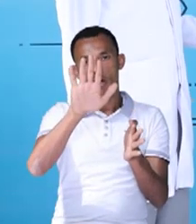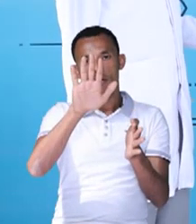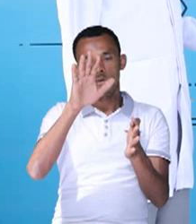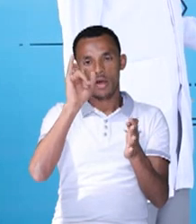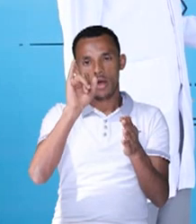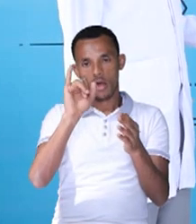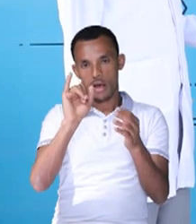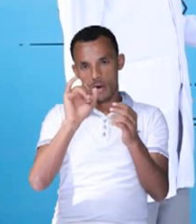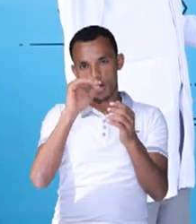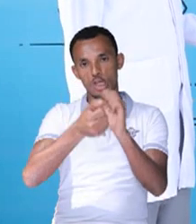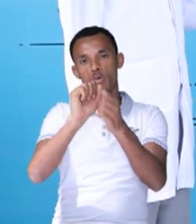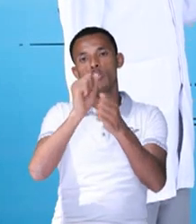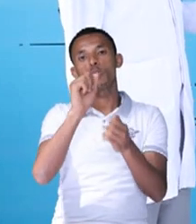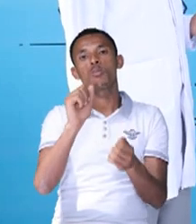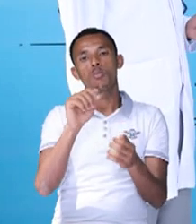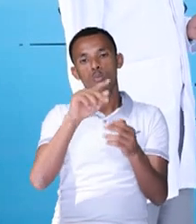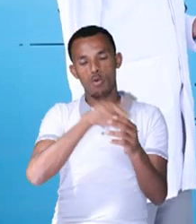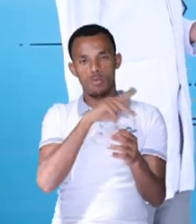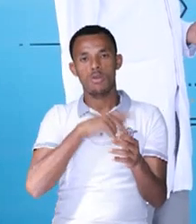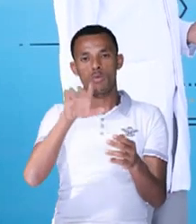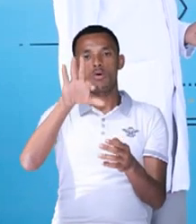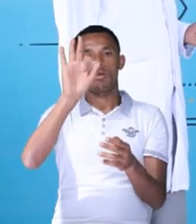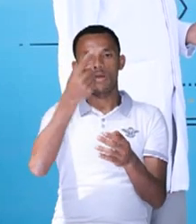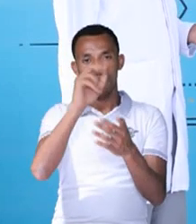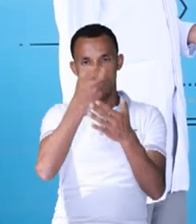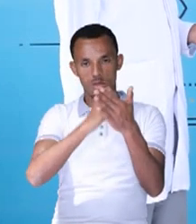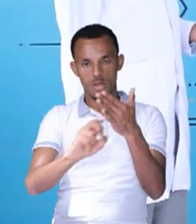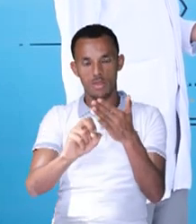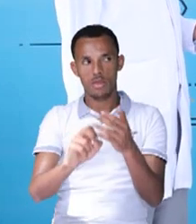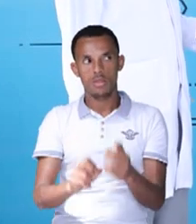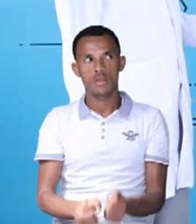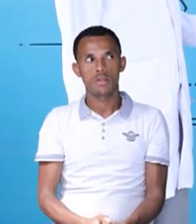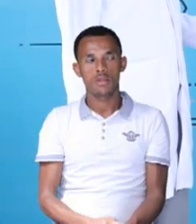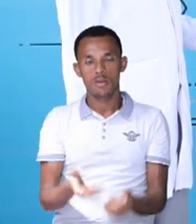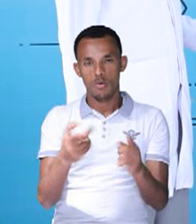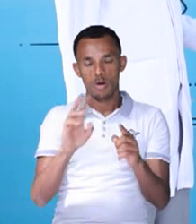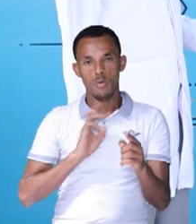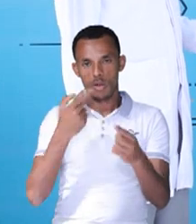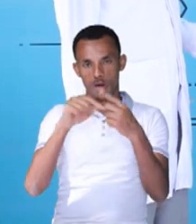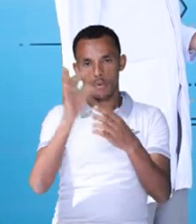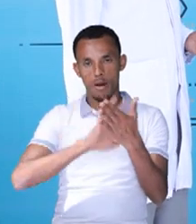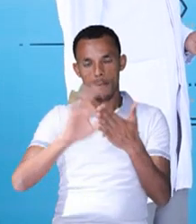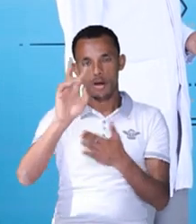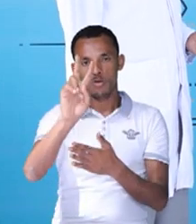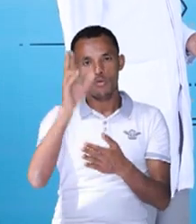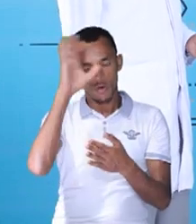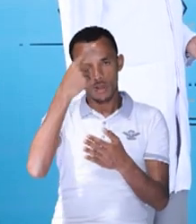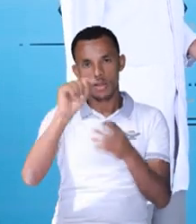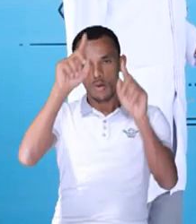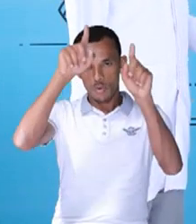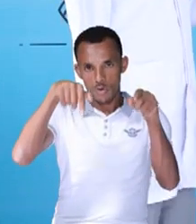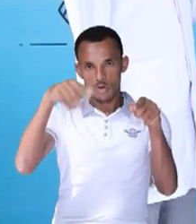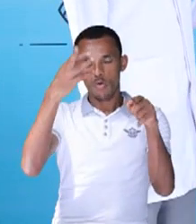Applying distributive property, you will have a result, what it says for that. When you come to number 2, find the